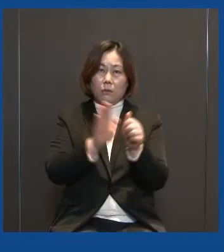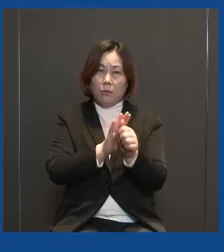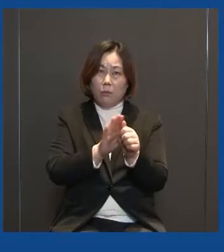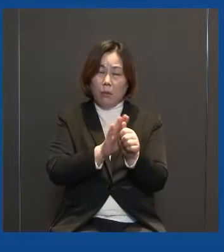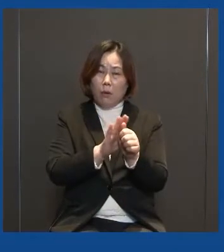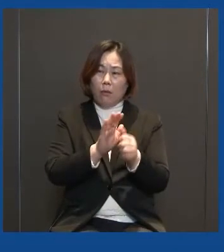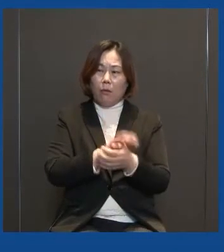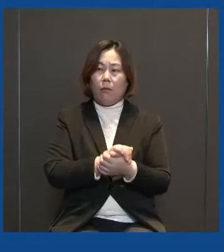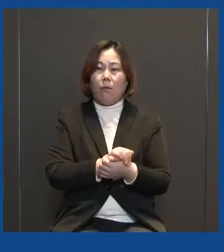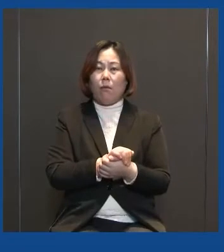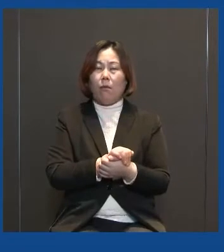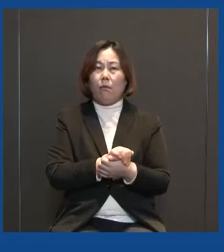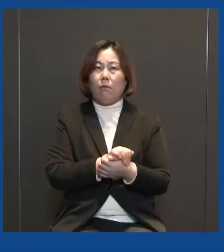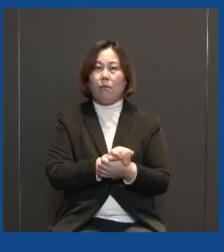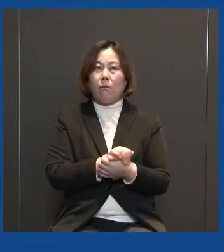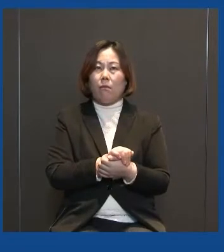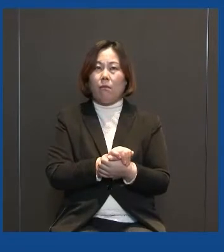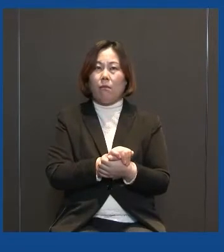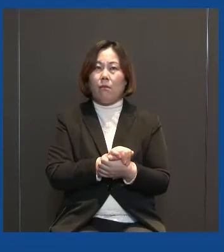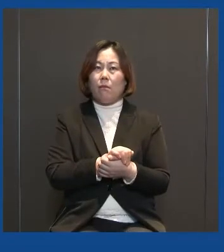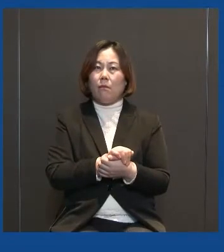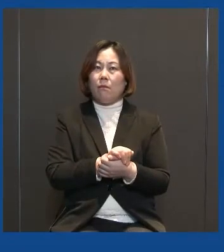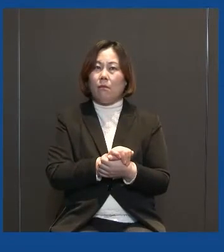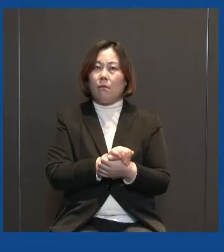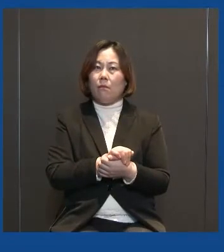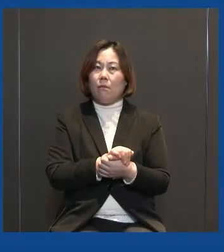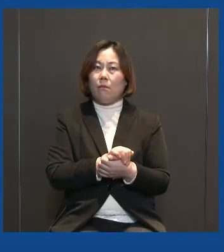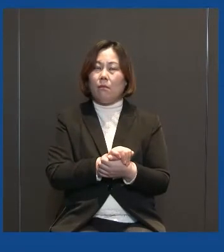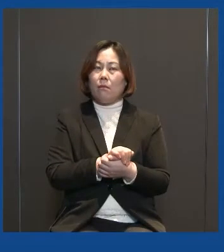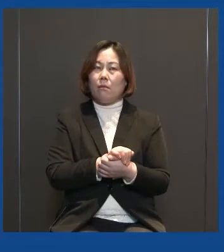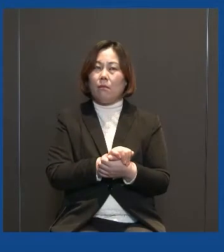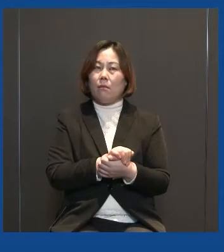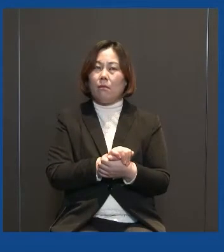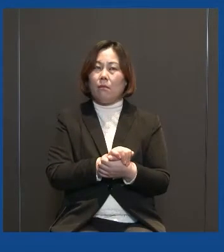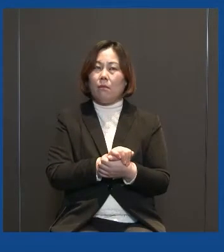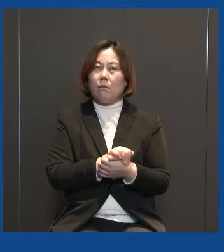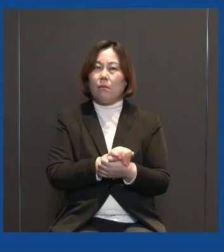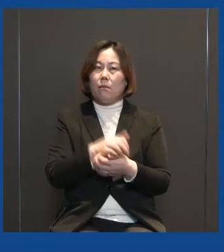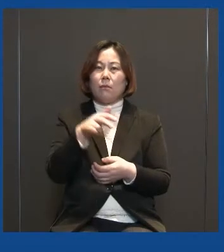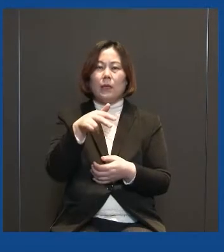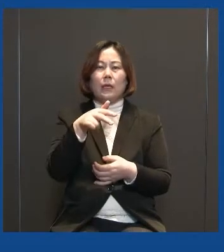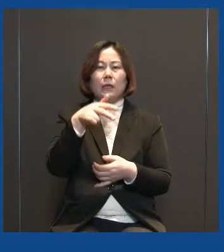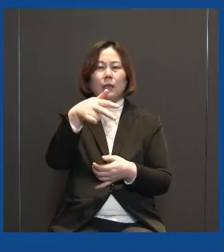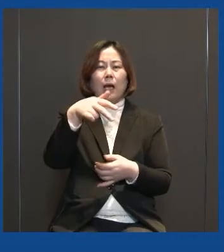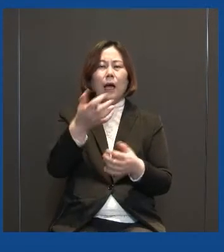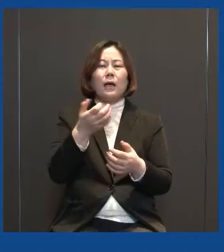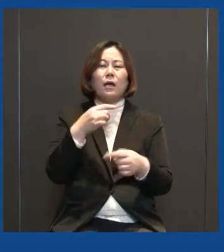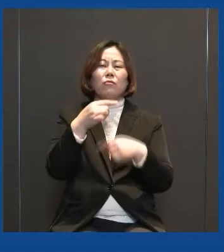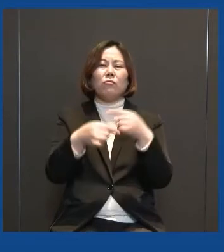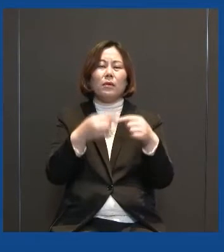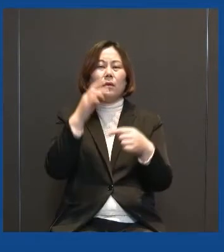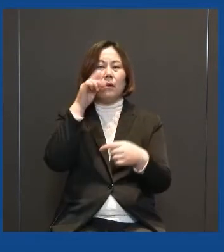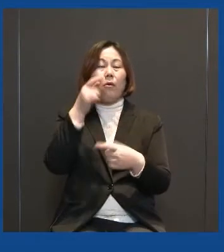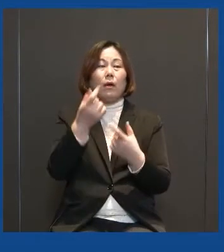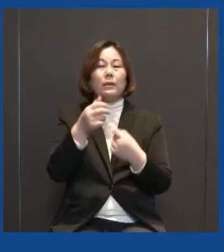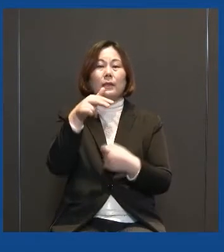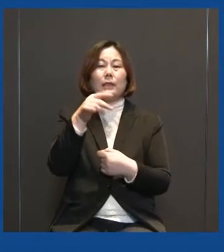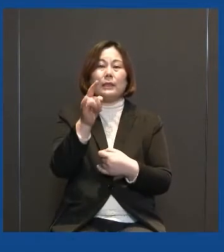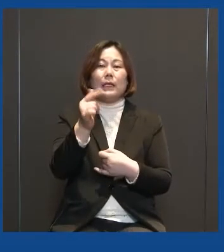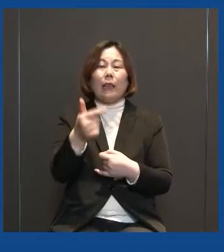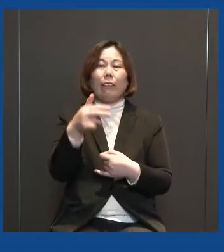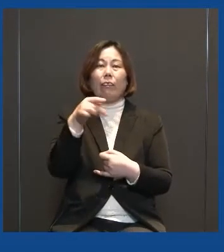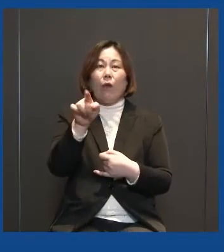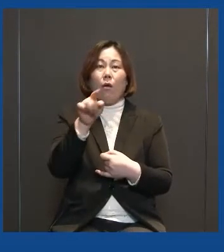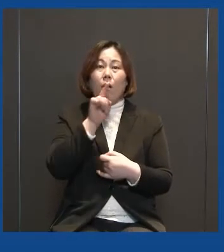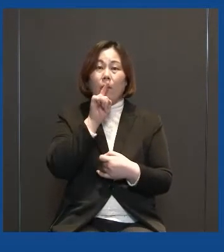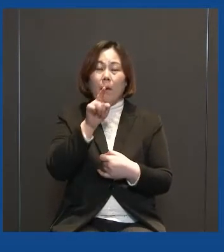place, people that have to stay home to take care of their children or to take care of the elder members of the society. That